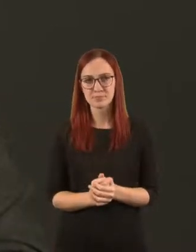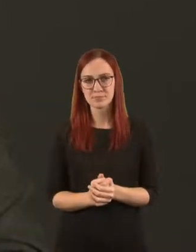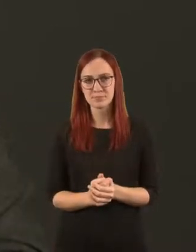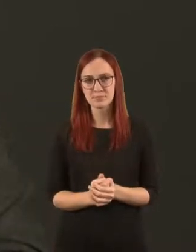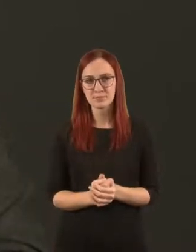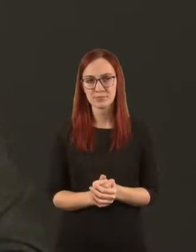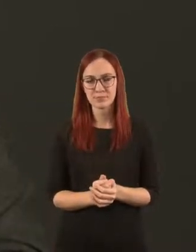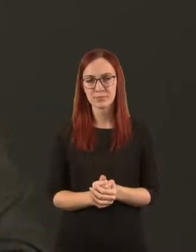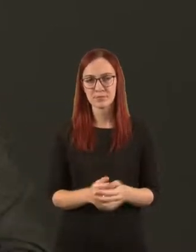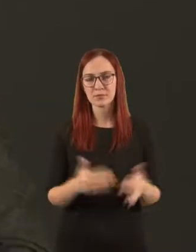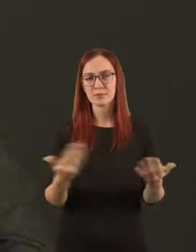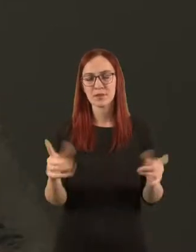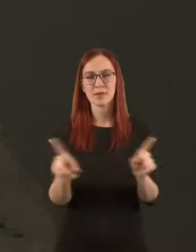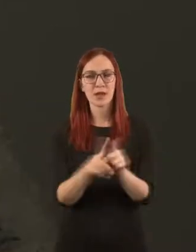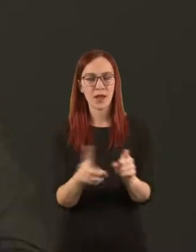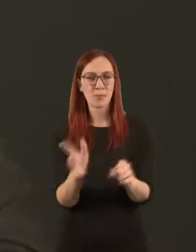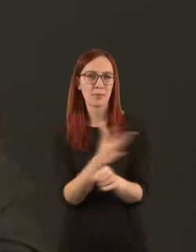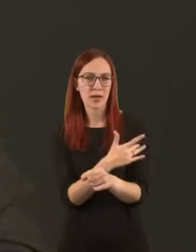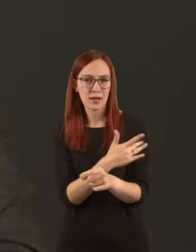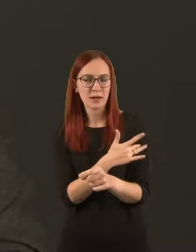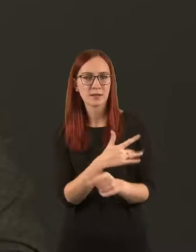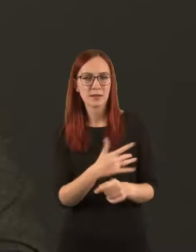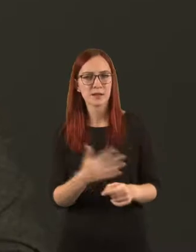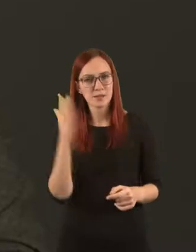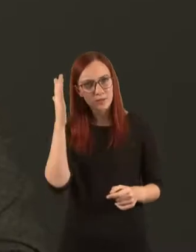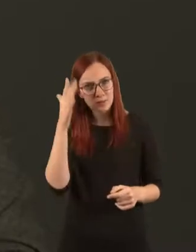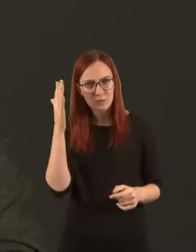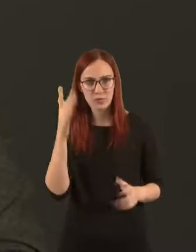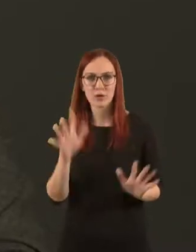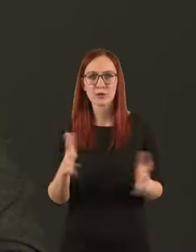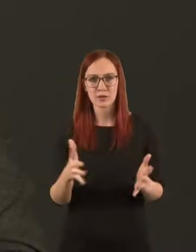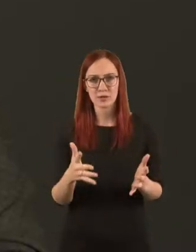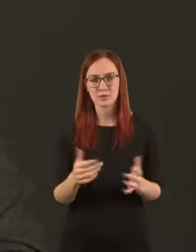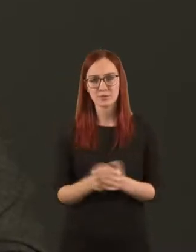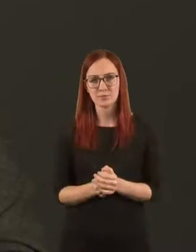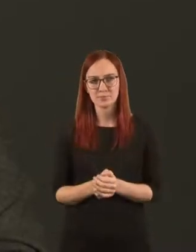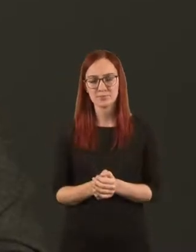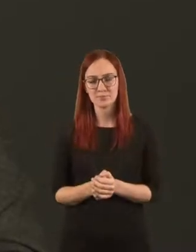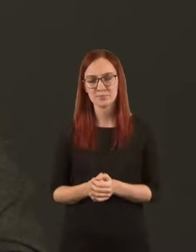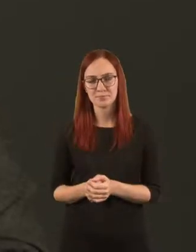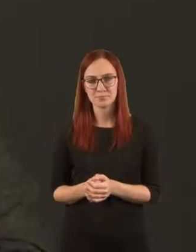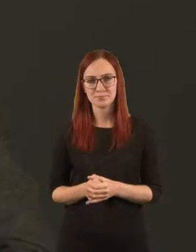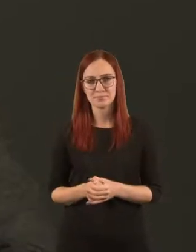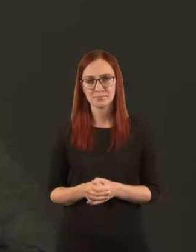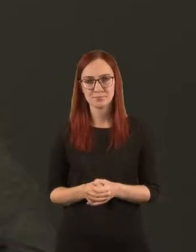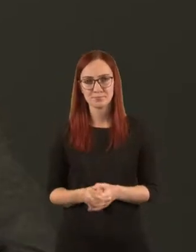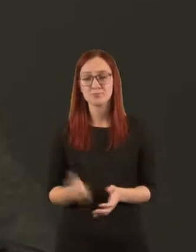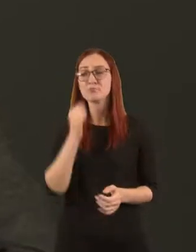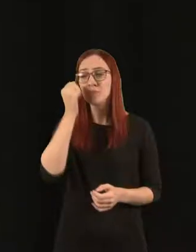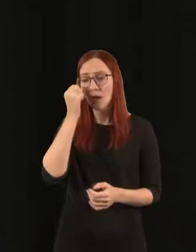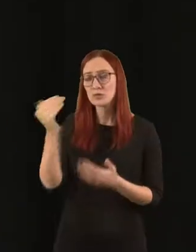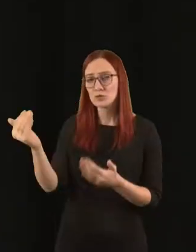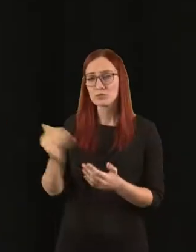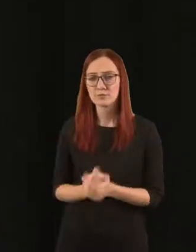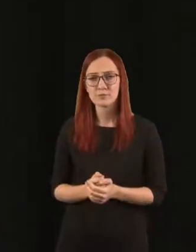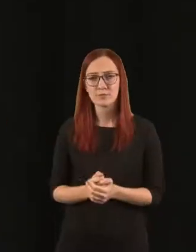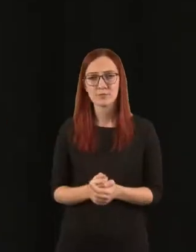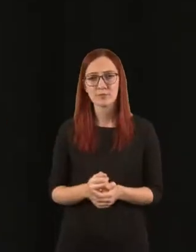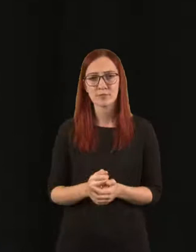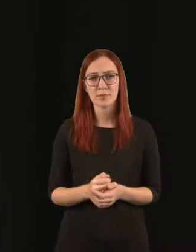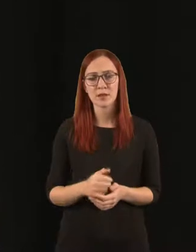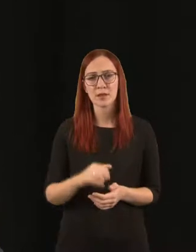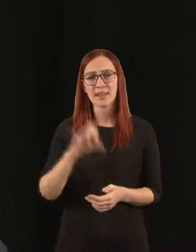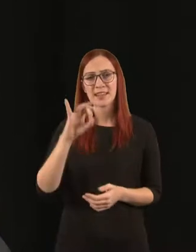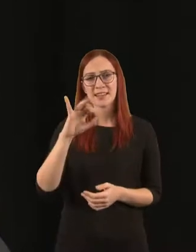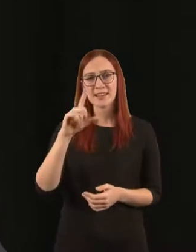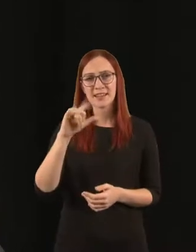but it seems that we are focusing on that. But if we want to achieve better results in this area, we have to reduce